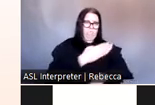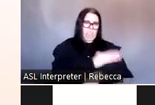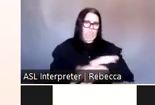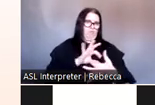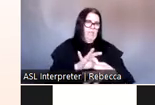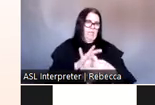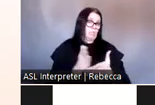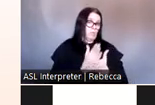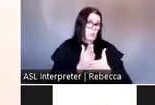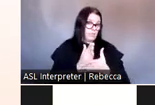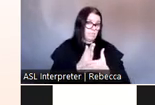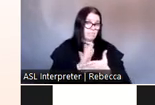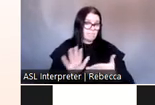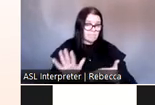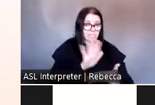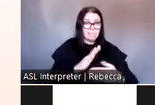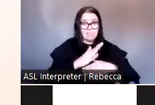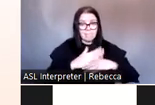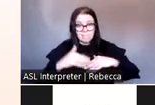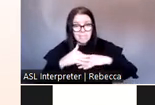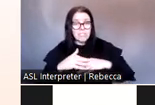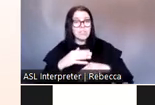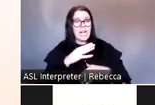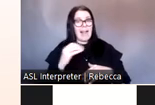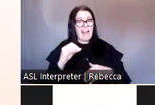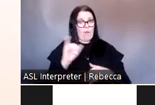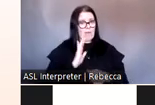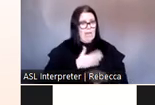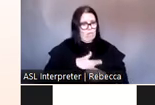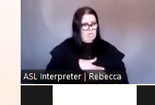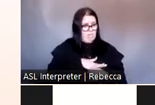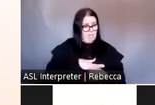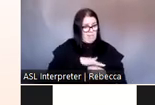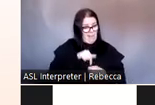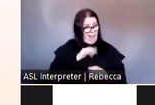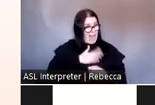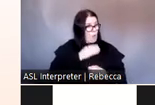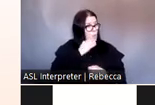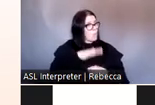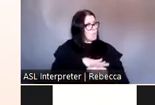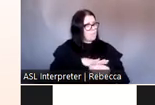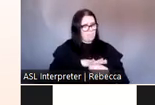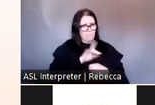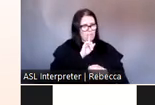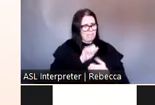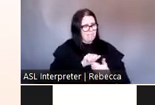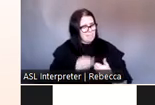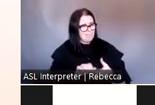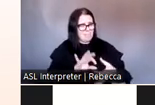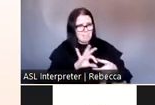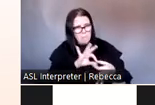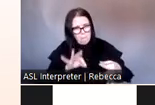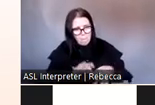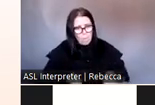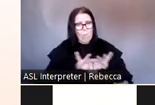to improving our own understanding, which is so important, of our local Indigenous peoples and their cultures. From coast to coast